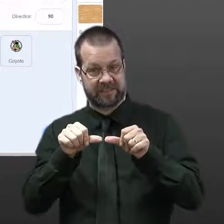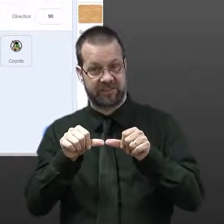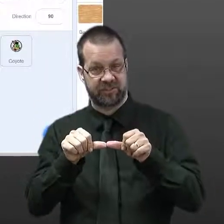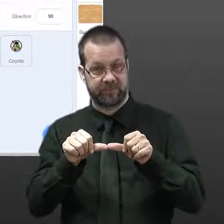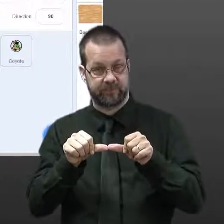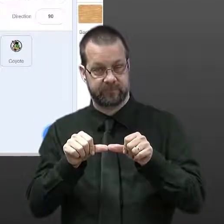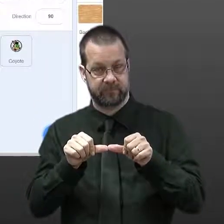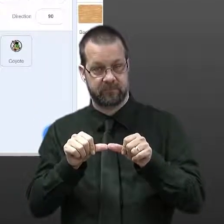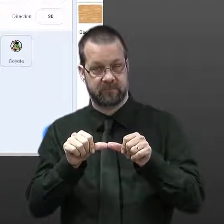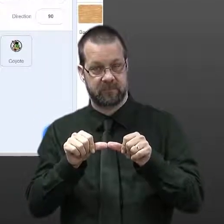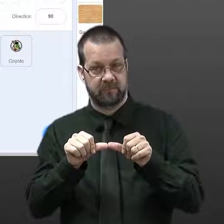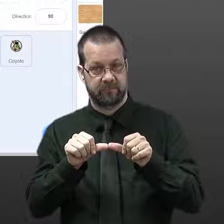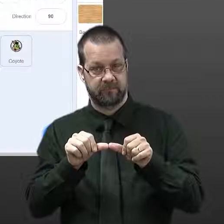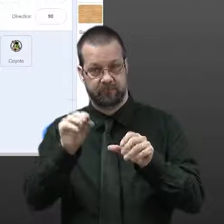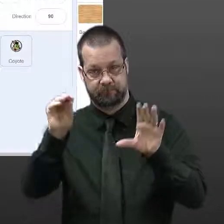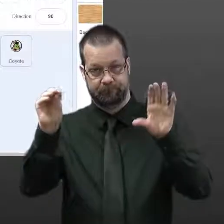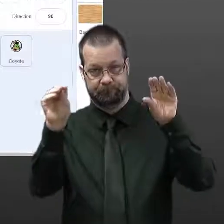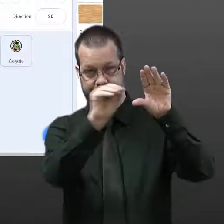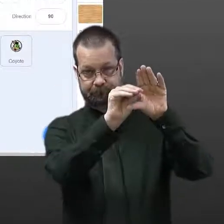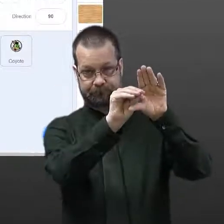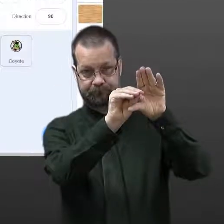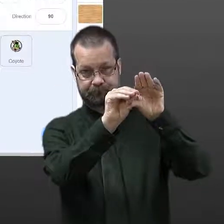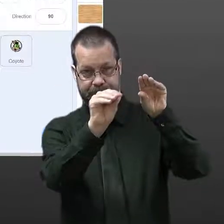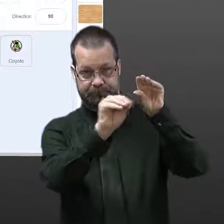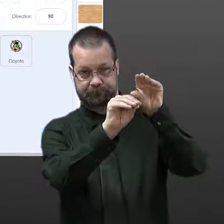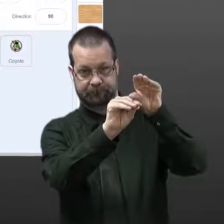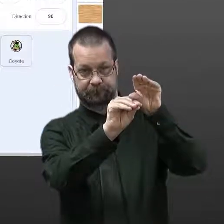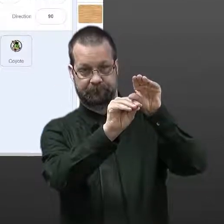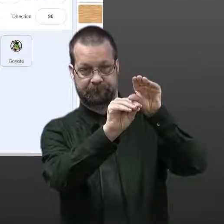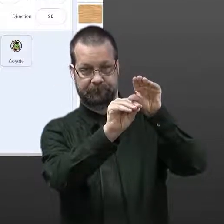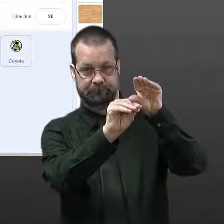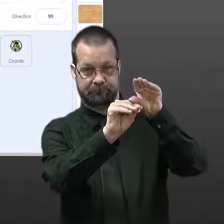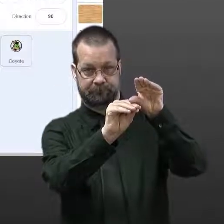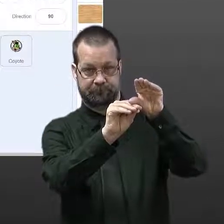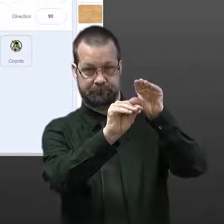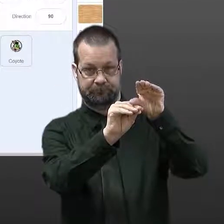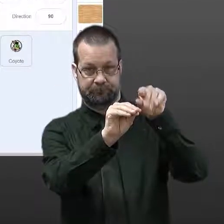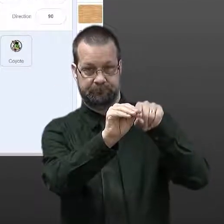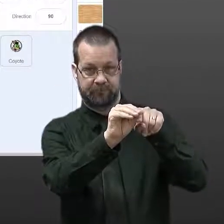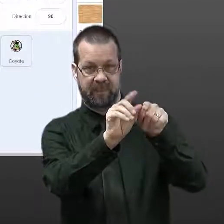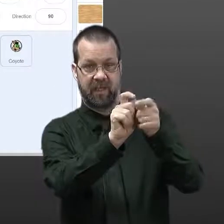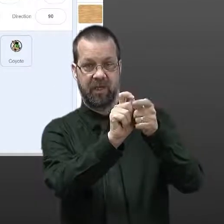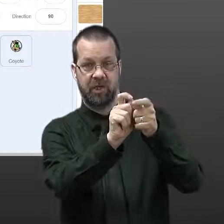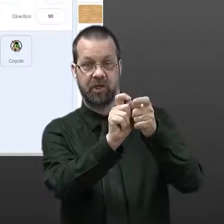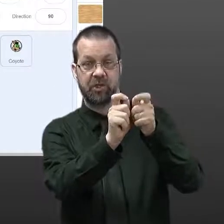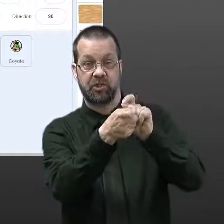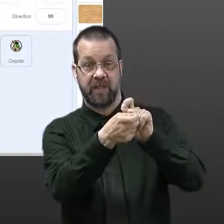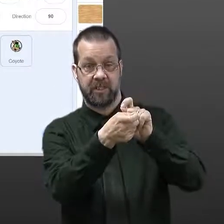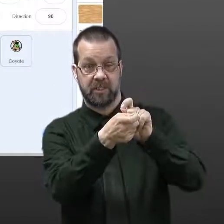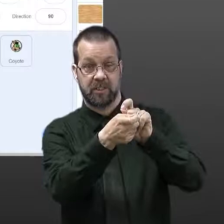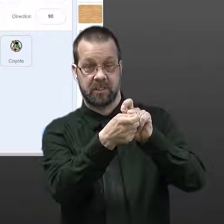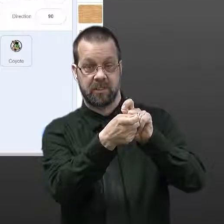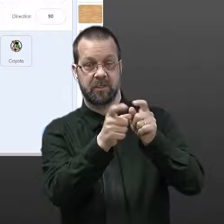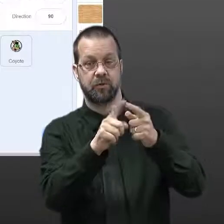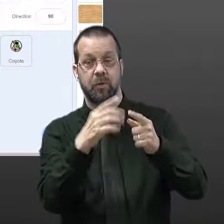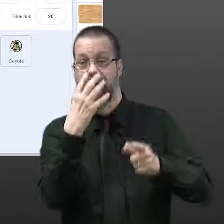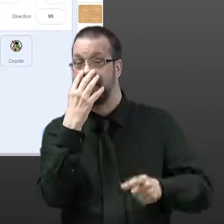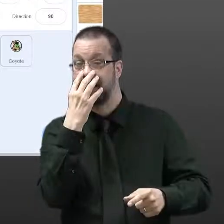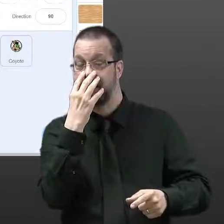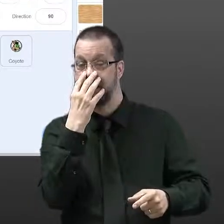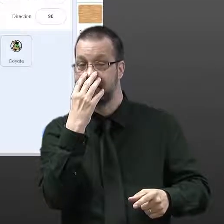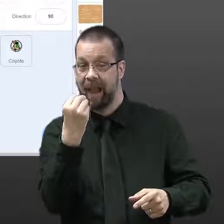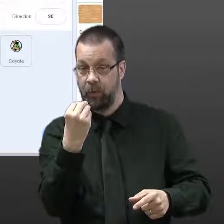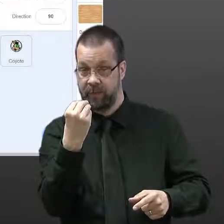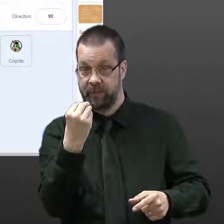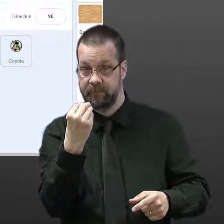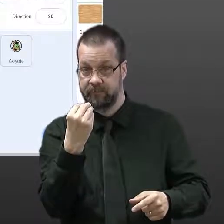to put this right underneath the point and direction block here while we're setting things up, and change random position to